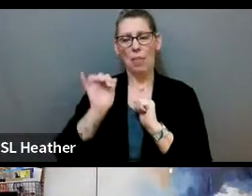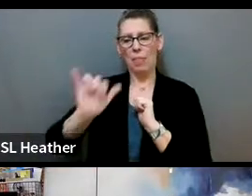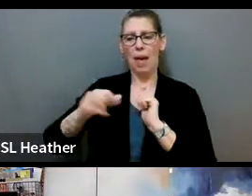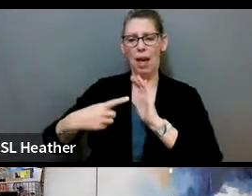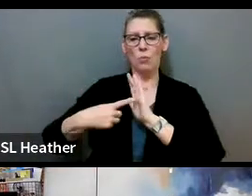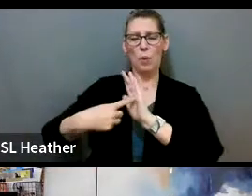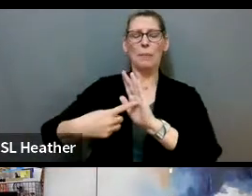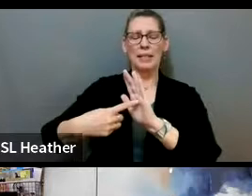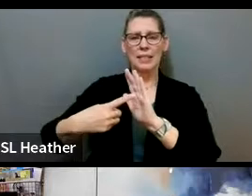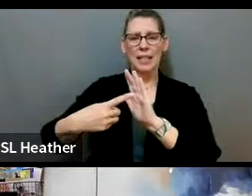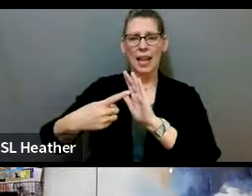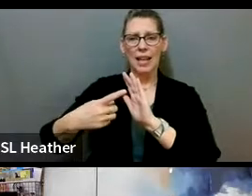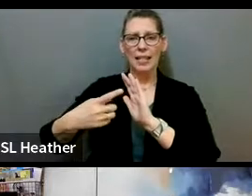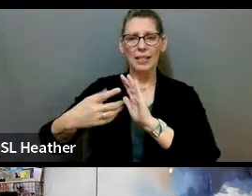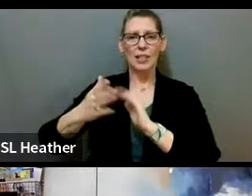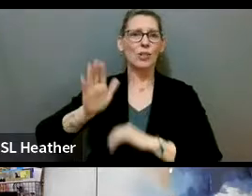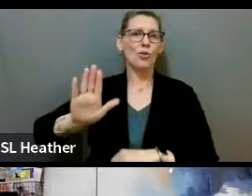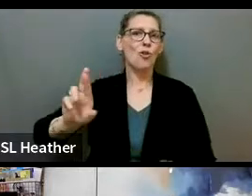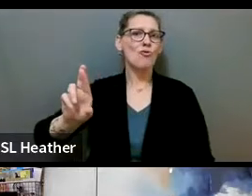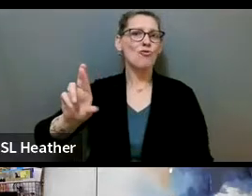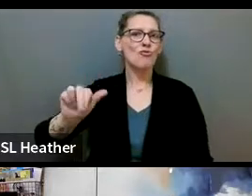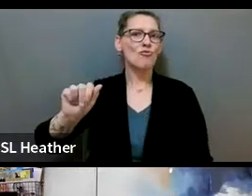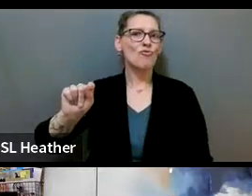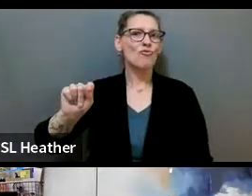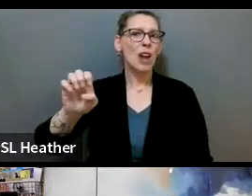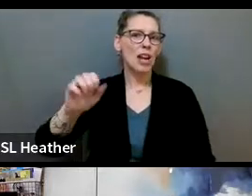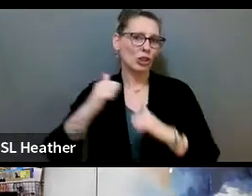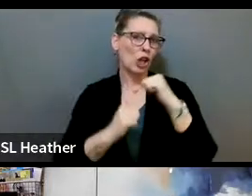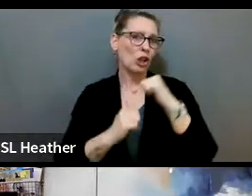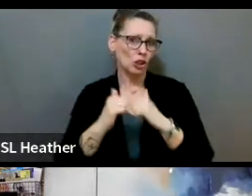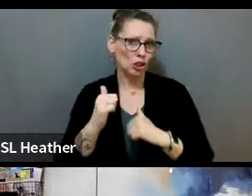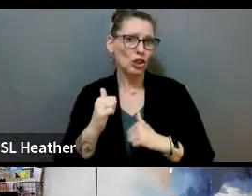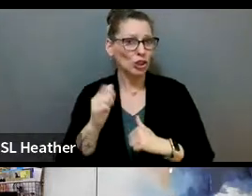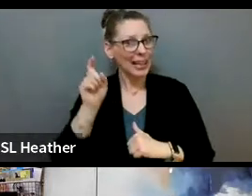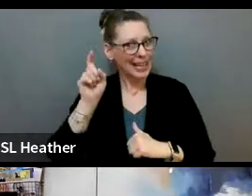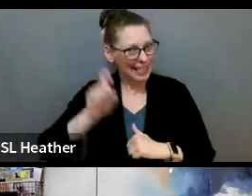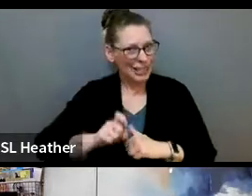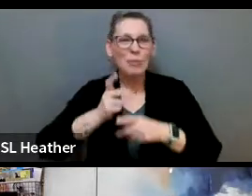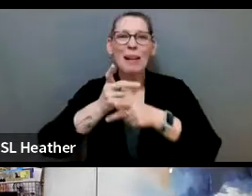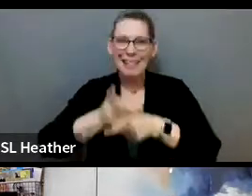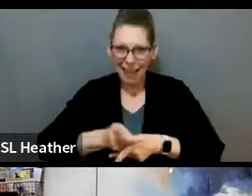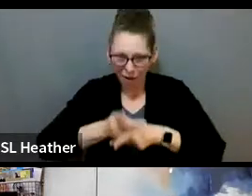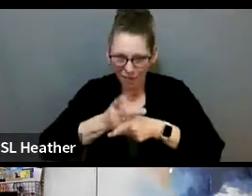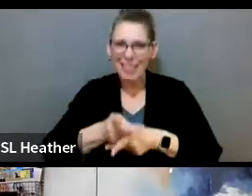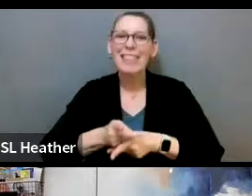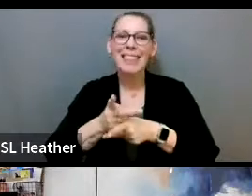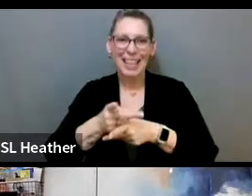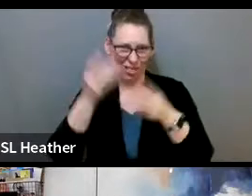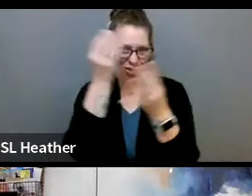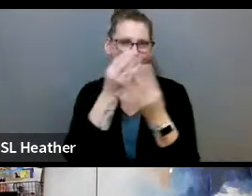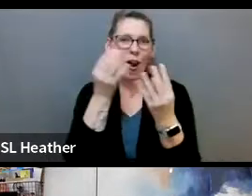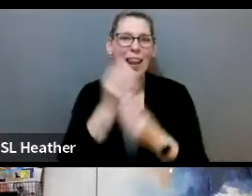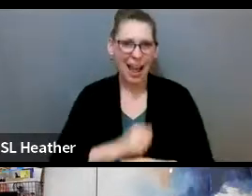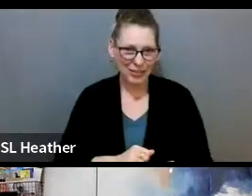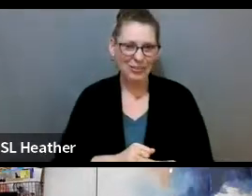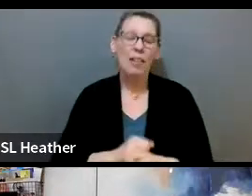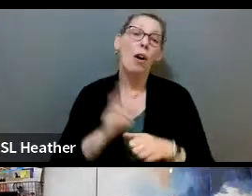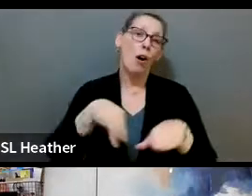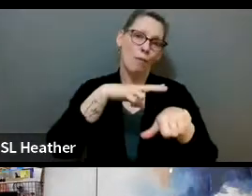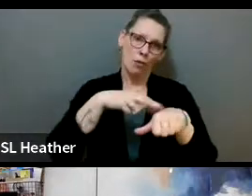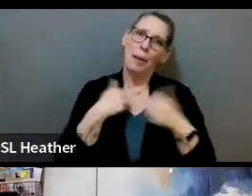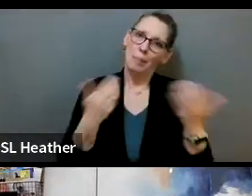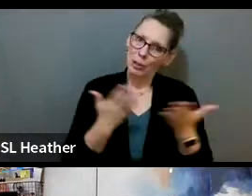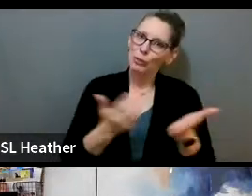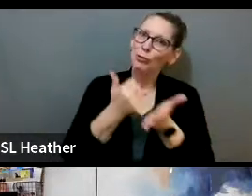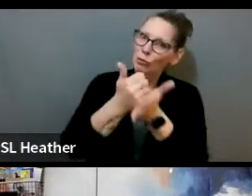in your rate structure needs to be very carefully thought out. And of course, I'm here to help